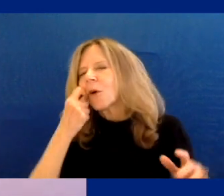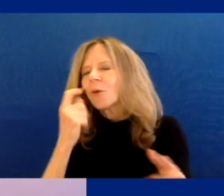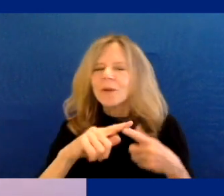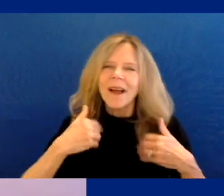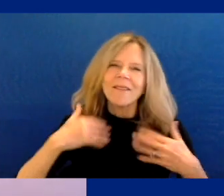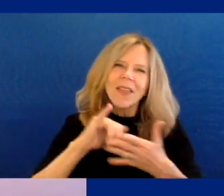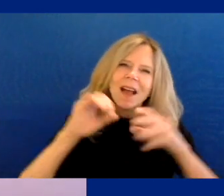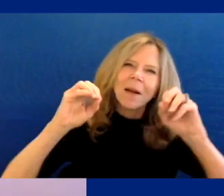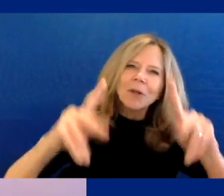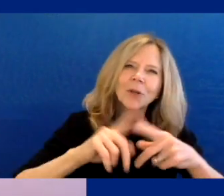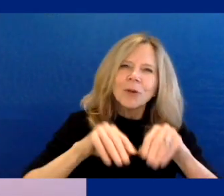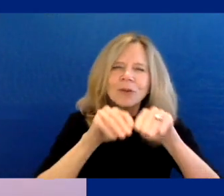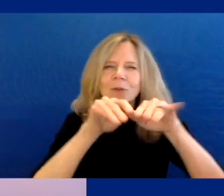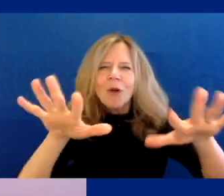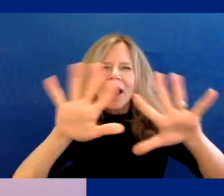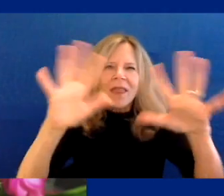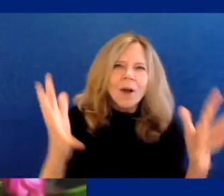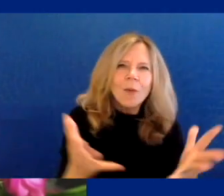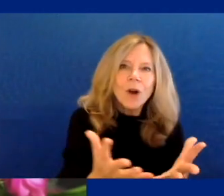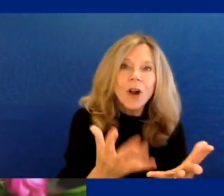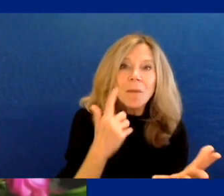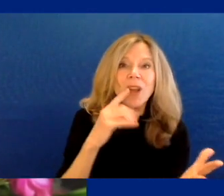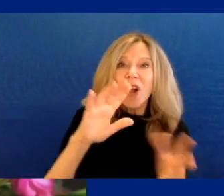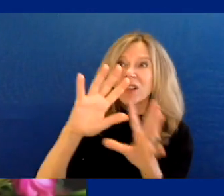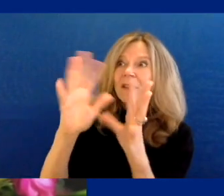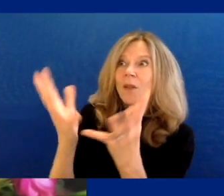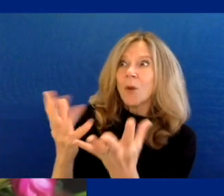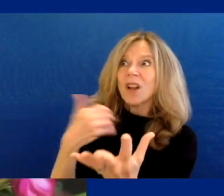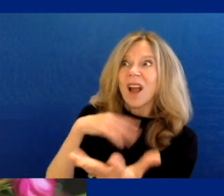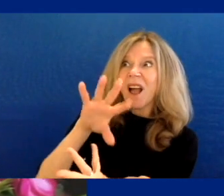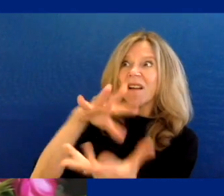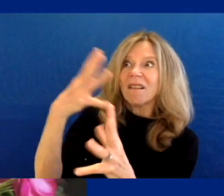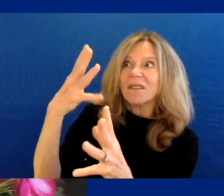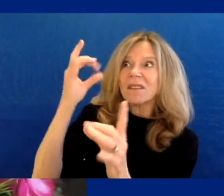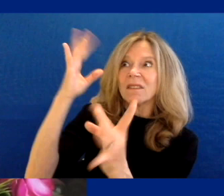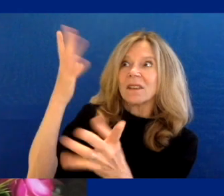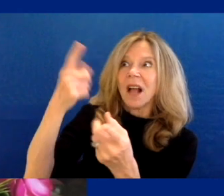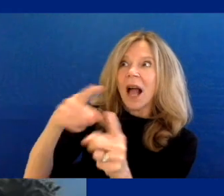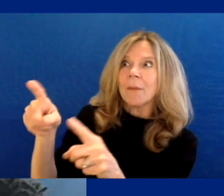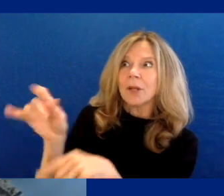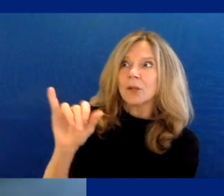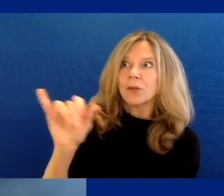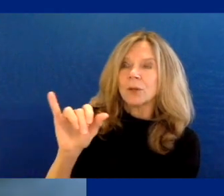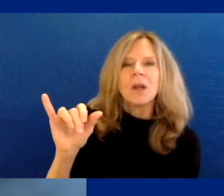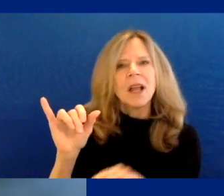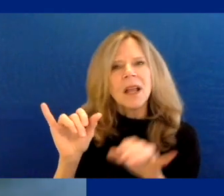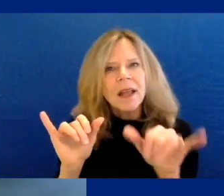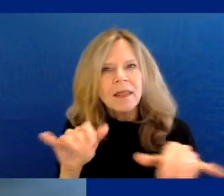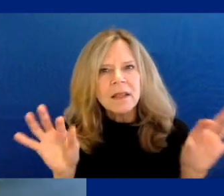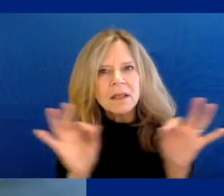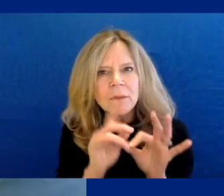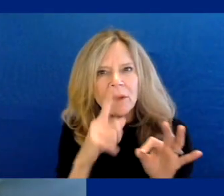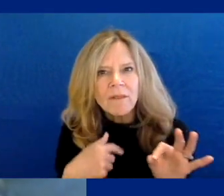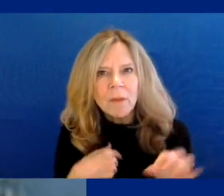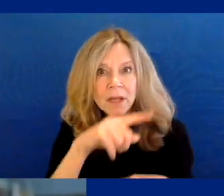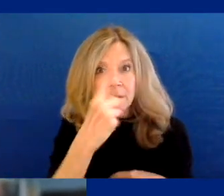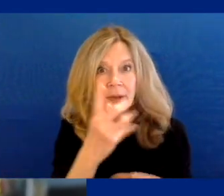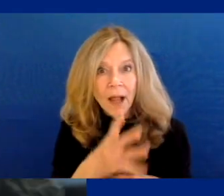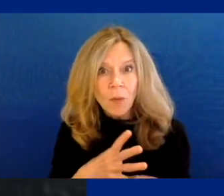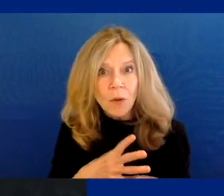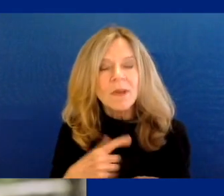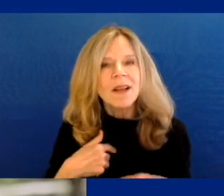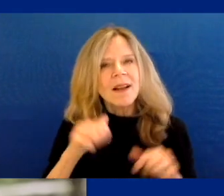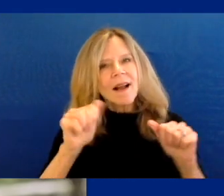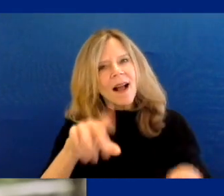opportunity and spread that around the world when all this chaos is happening. And it's even more important for me as a Black woman to be able to do that